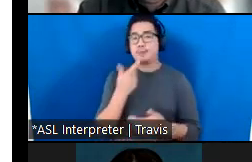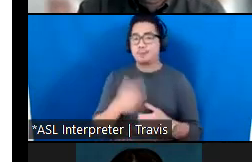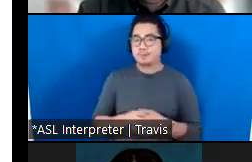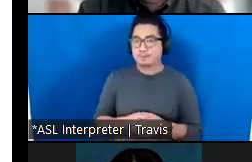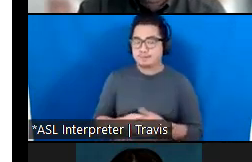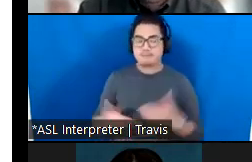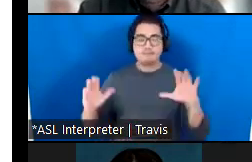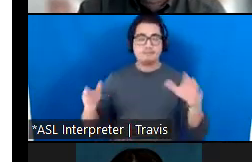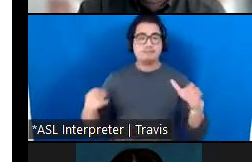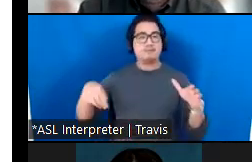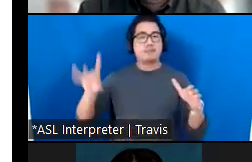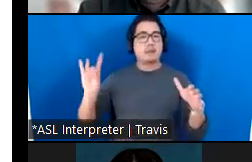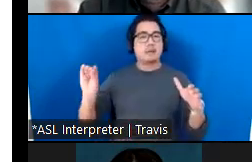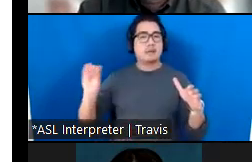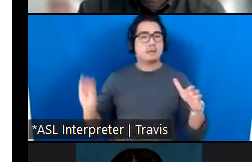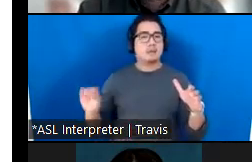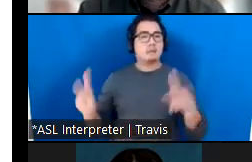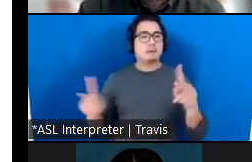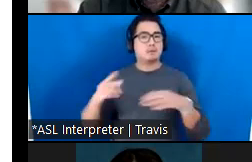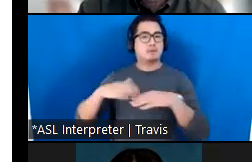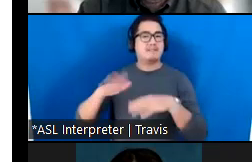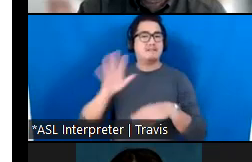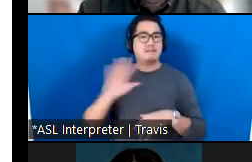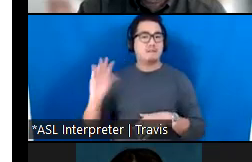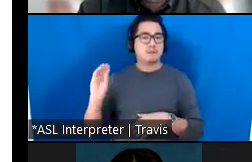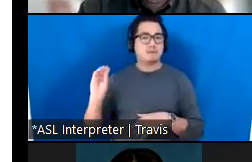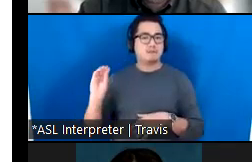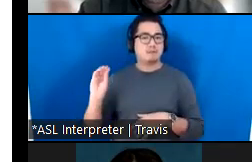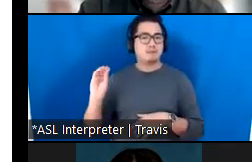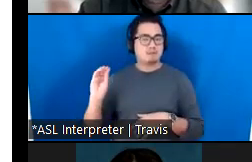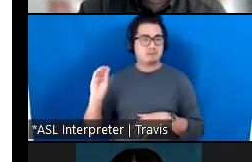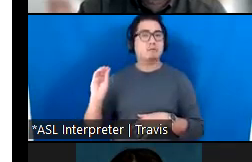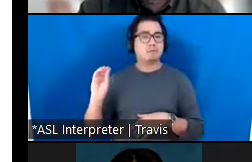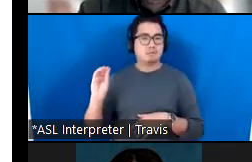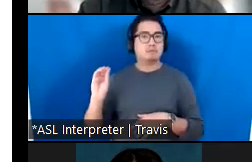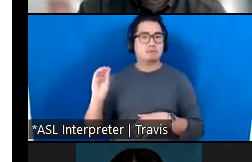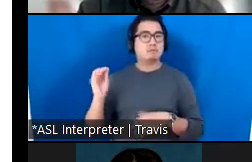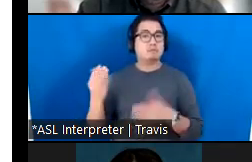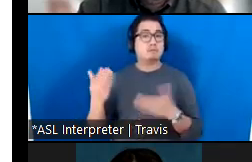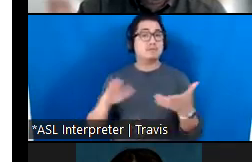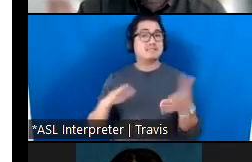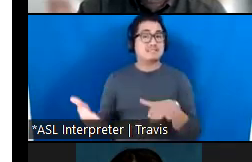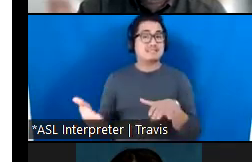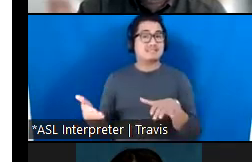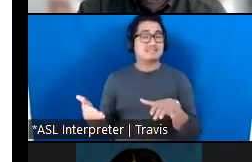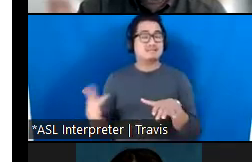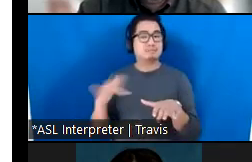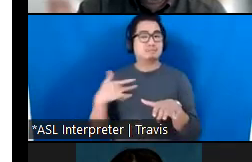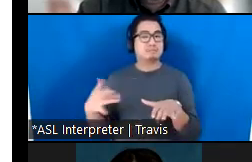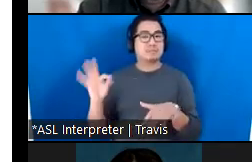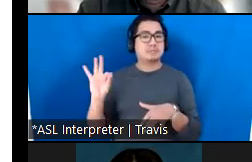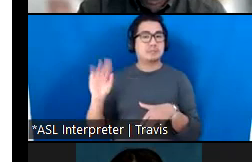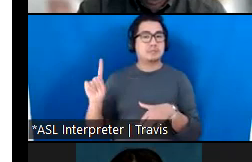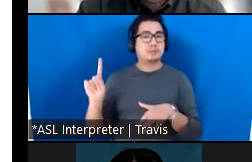80% are people over 50 years of age. And in terms of the deaths, it actually happens to be 91%